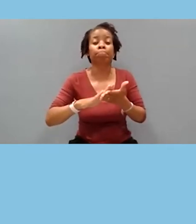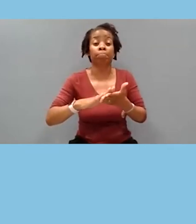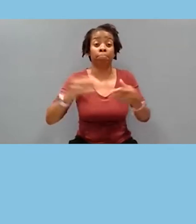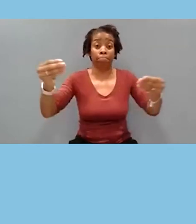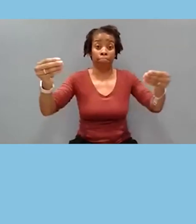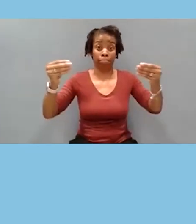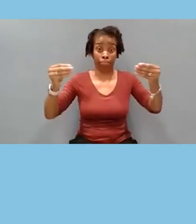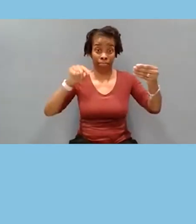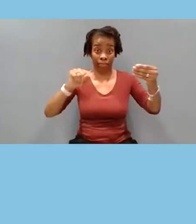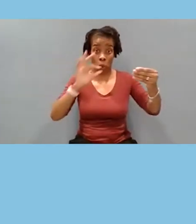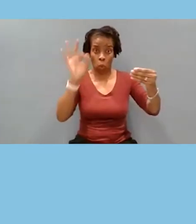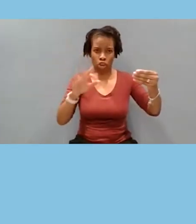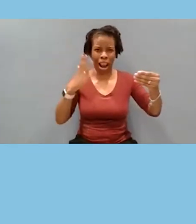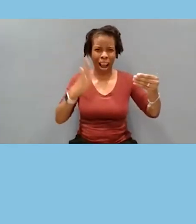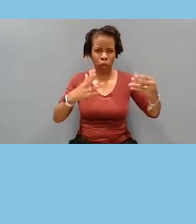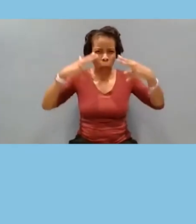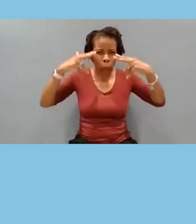wonder.